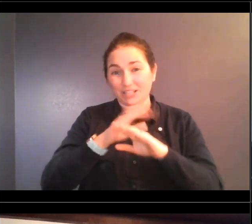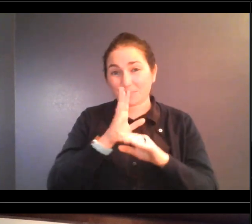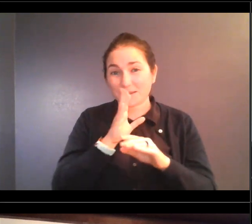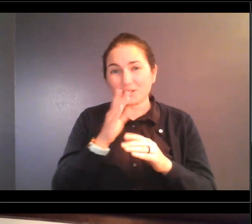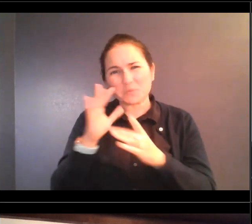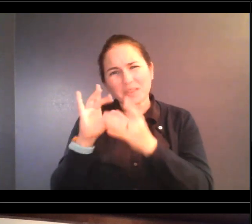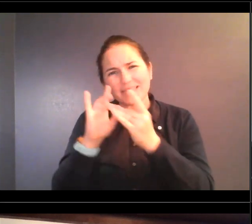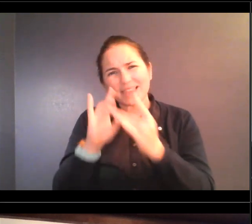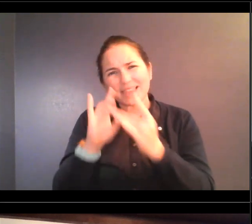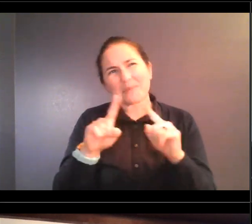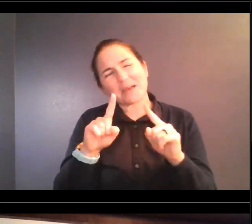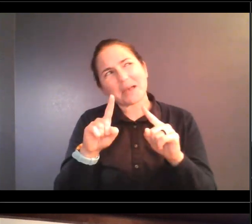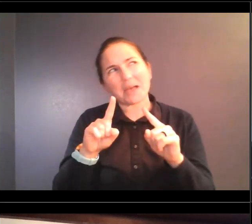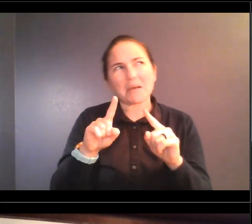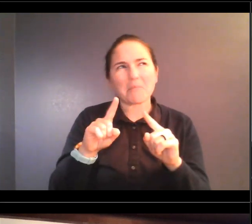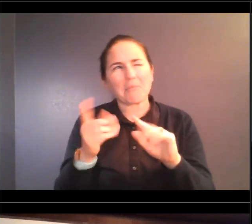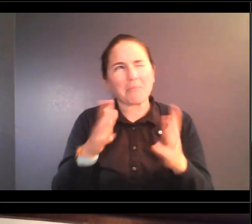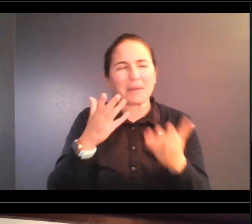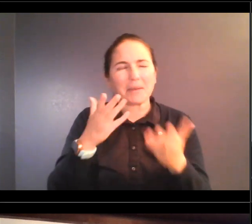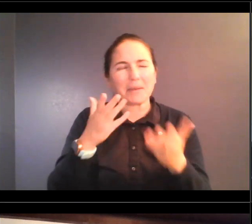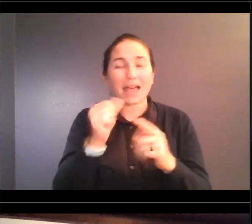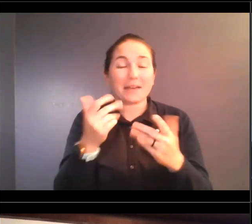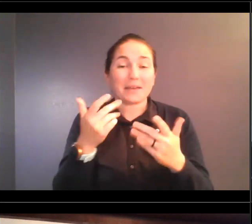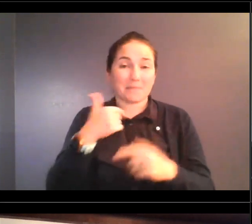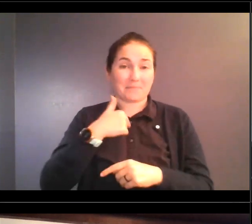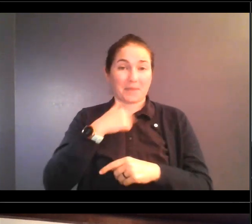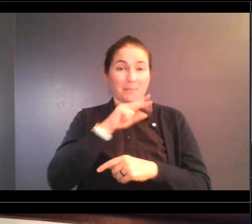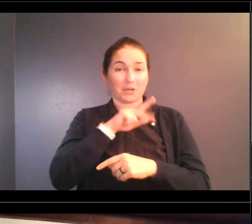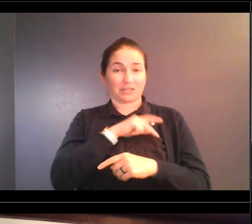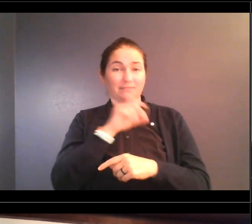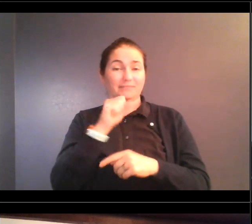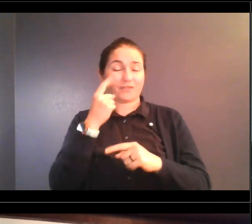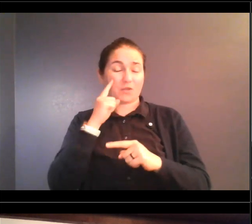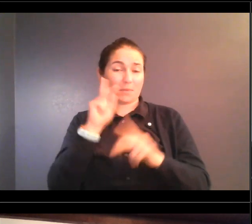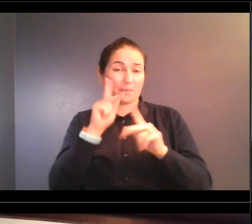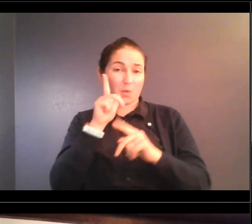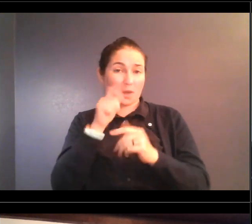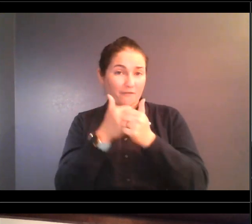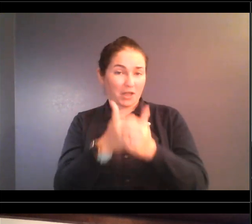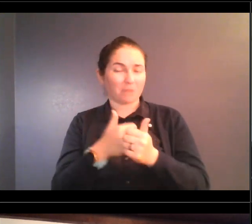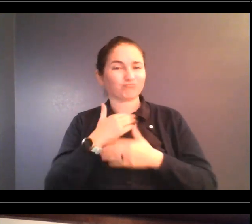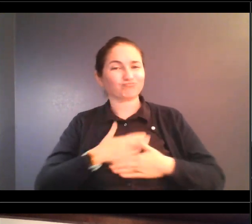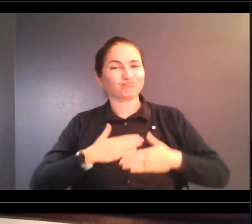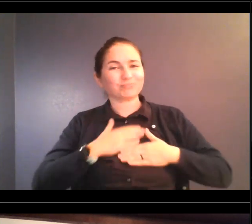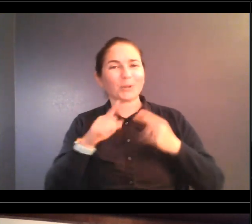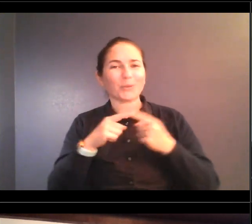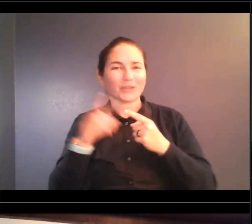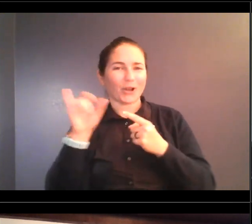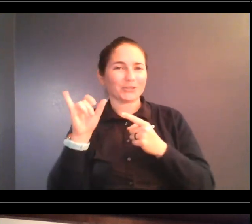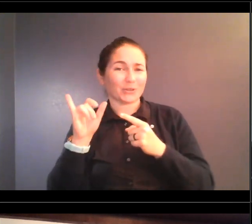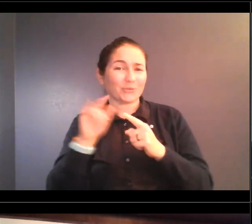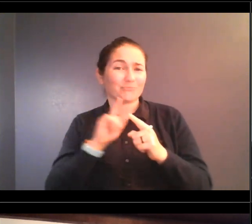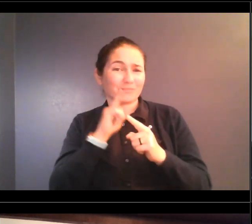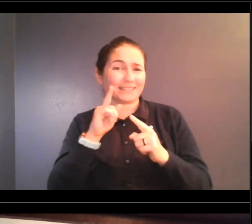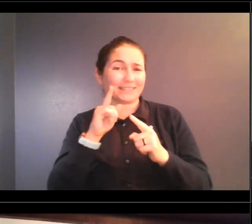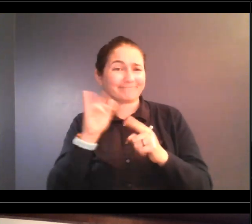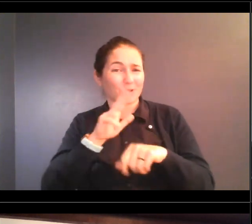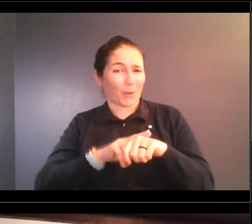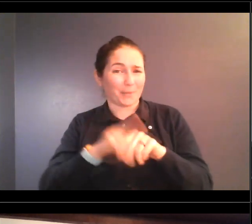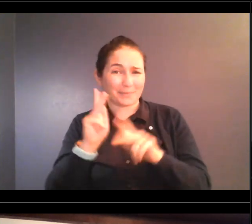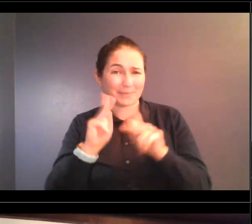wasn't related. I personally, for the people that I follow, I like when they are just also people.